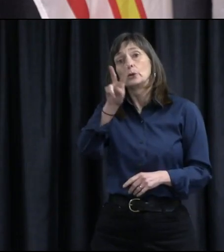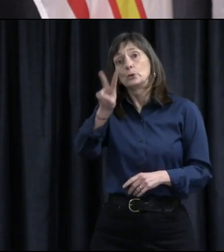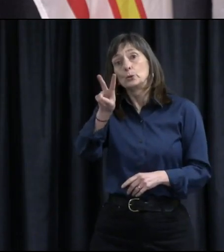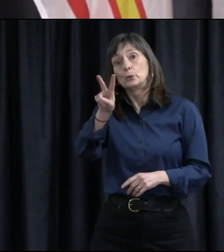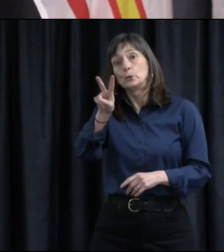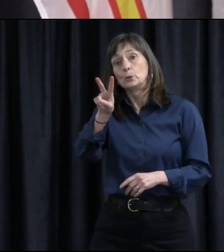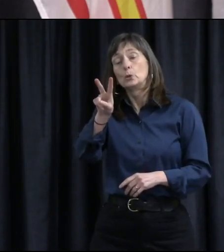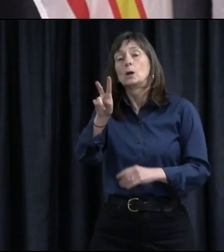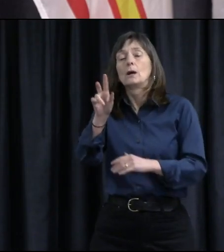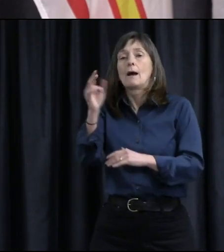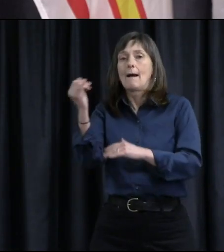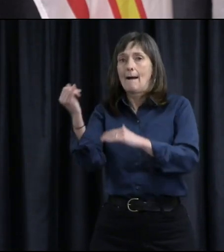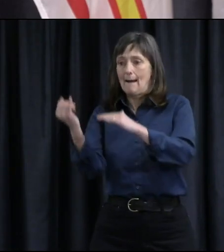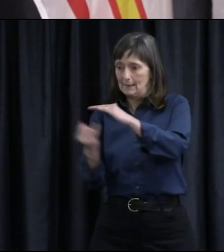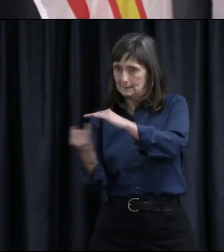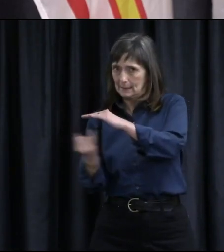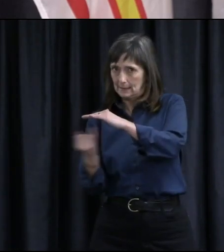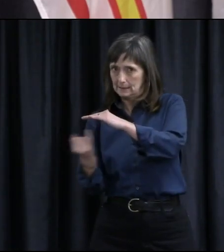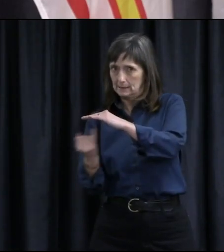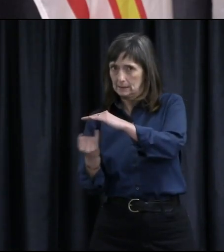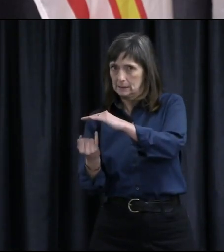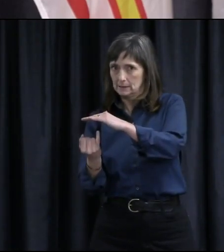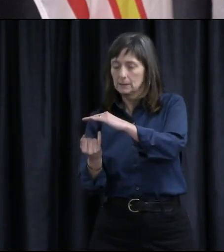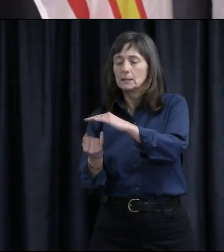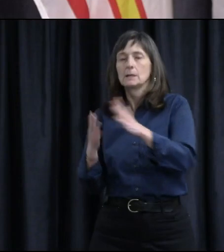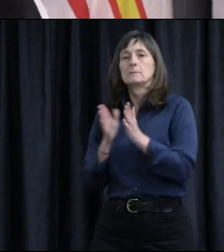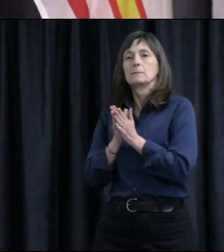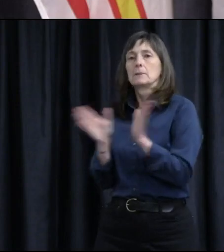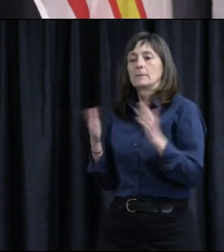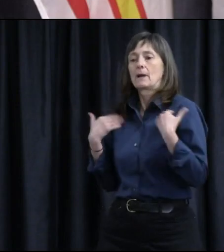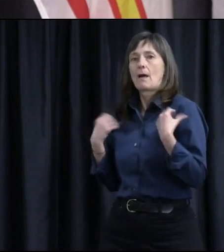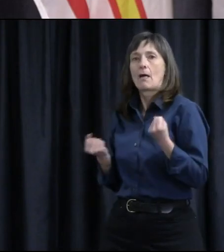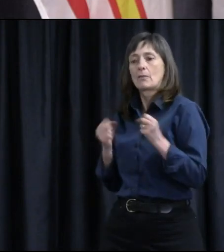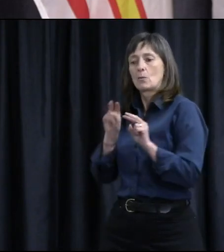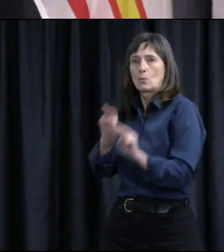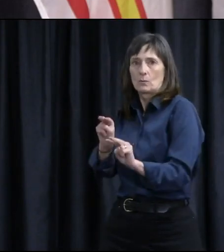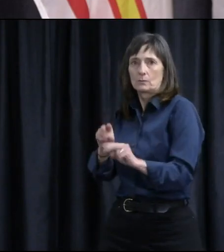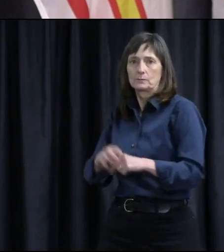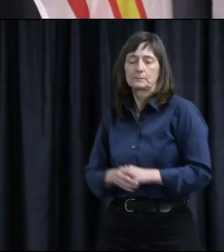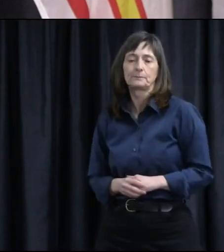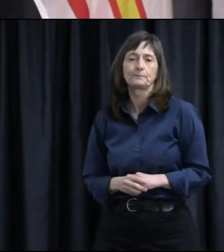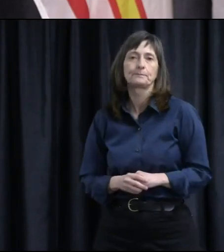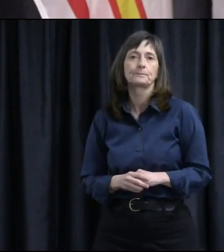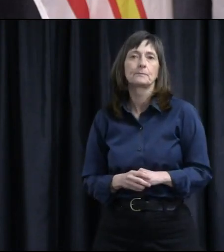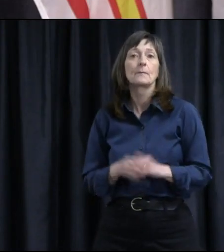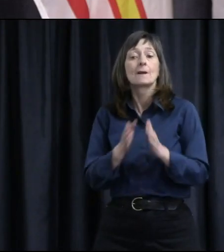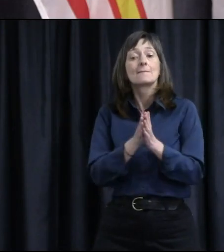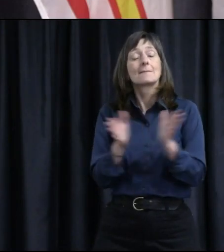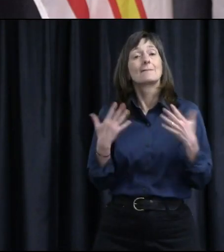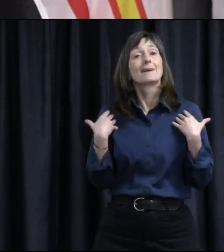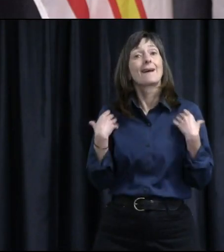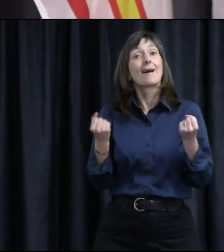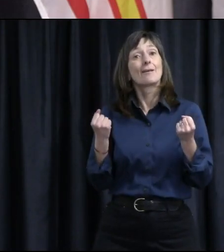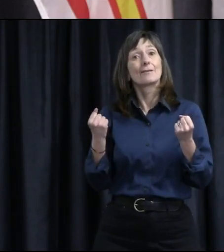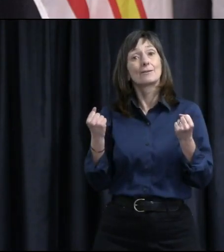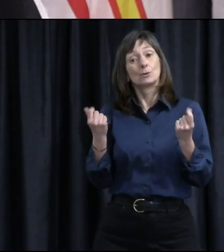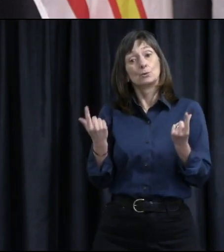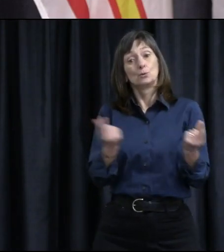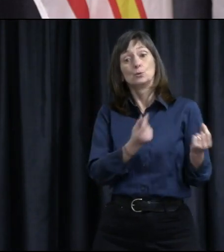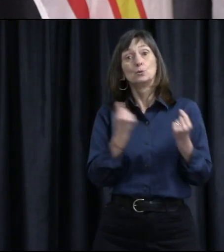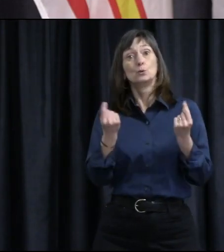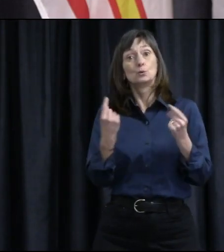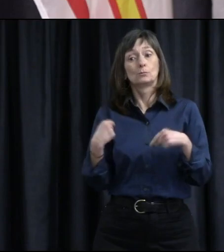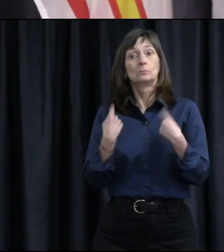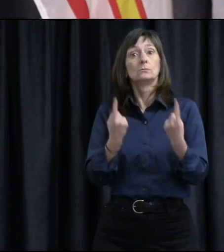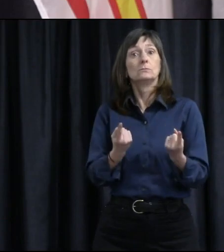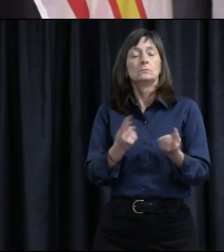in isolation, and these individuals are followed by public health. The public health measures we have taken to date have allowed us to